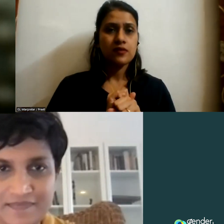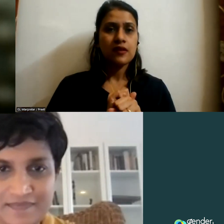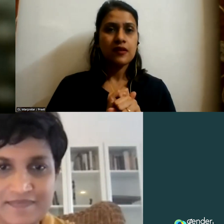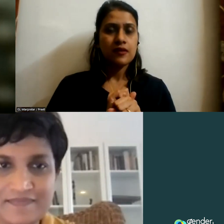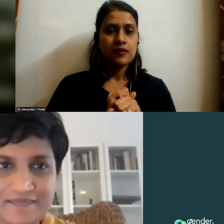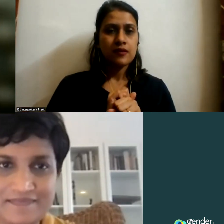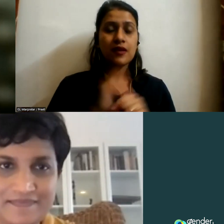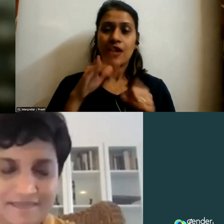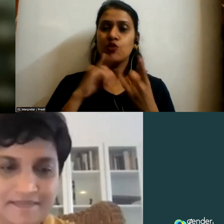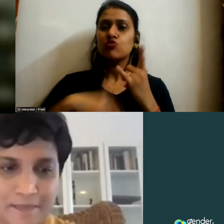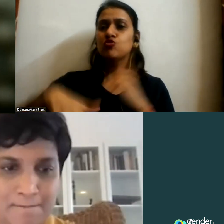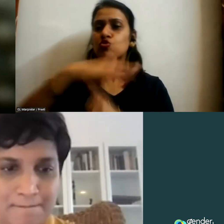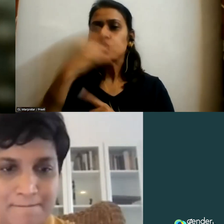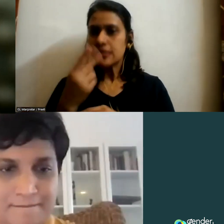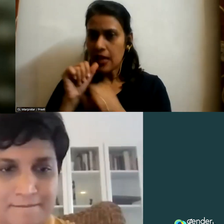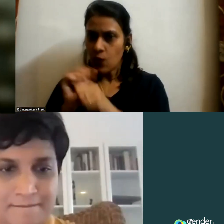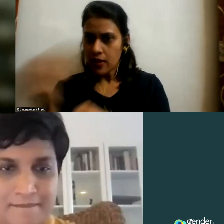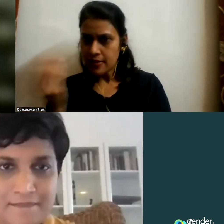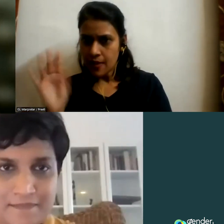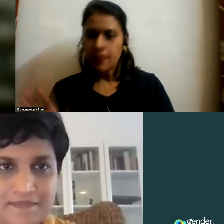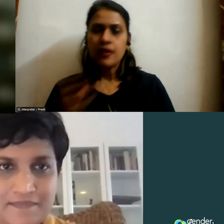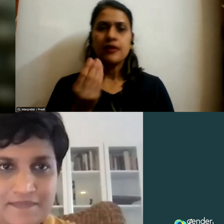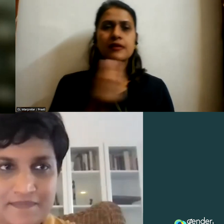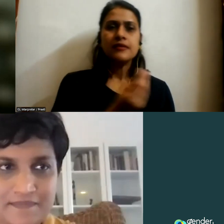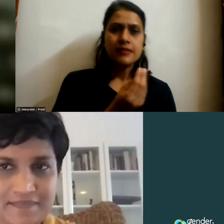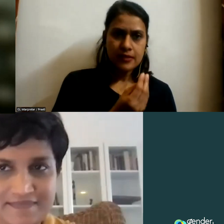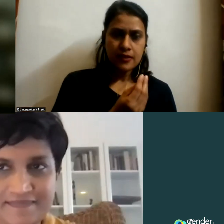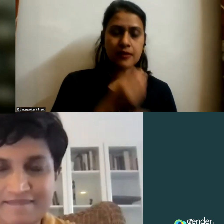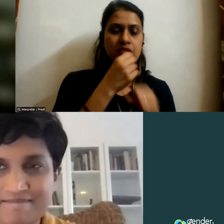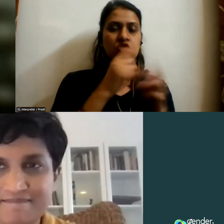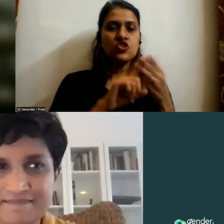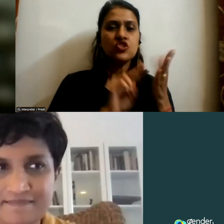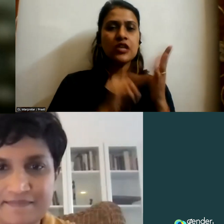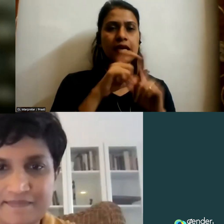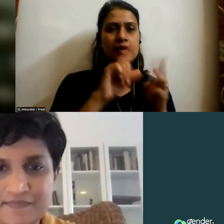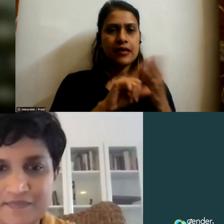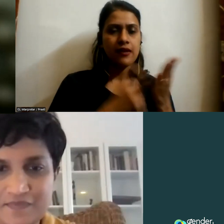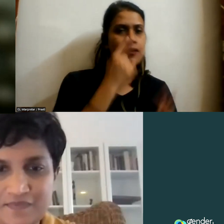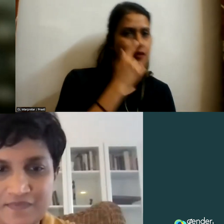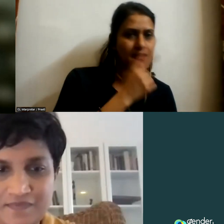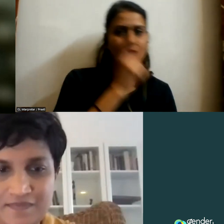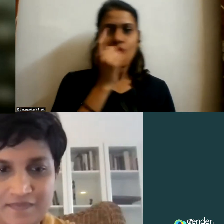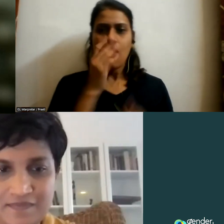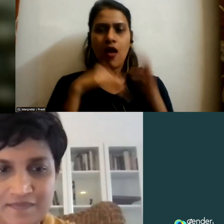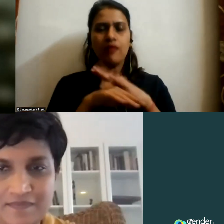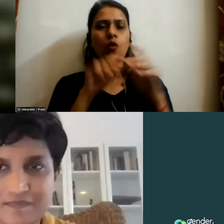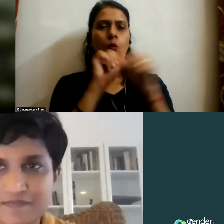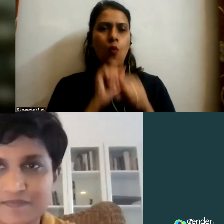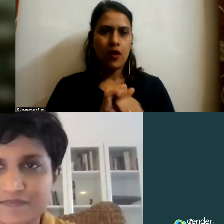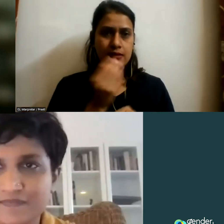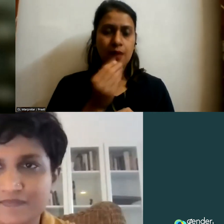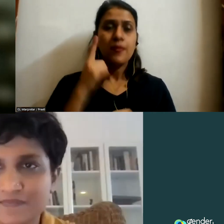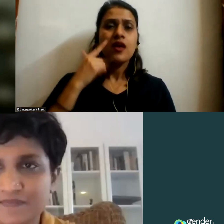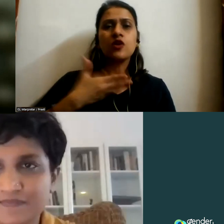social design. There are people who've worked in the field of gender, and the people who've been working with institutions